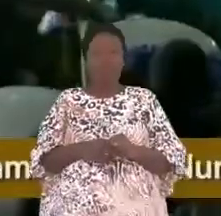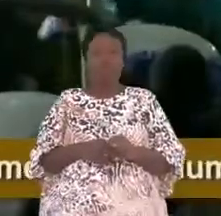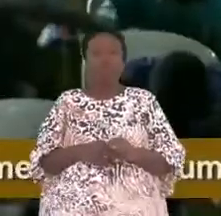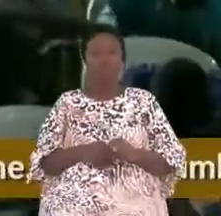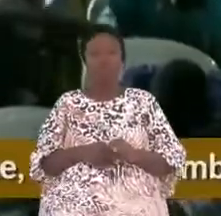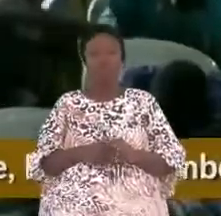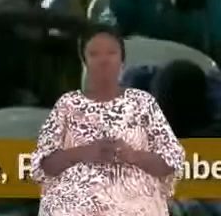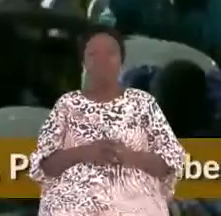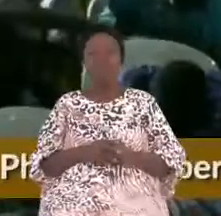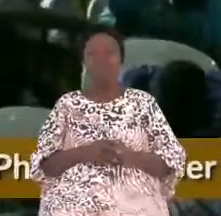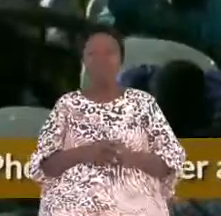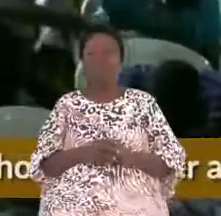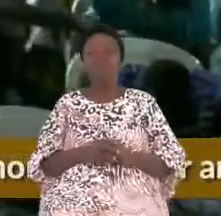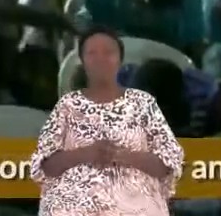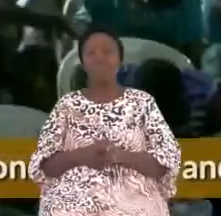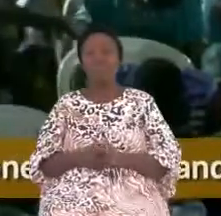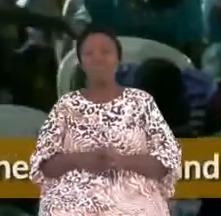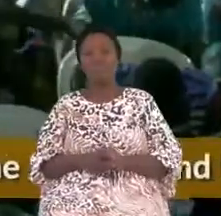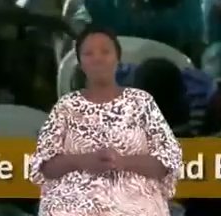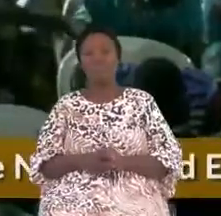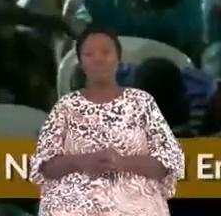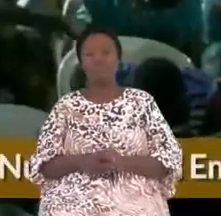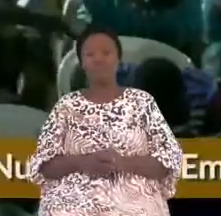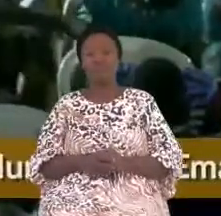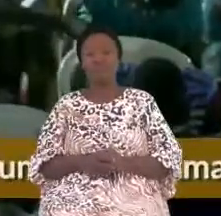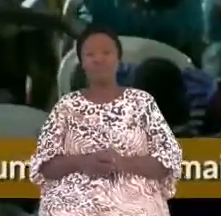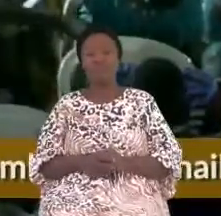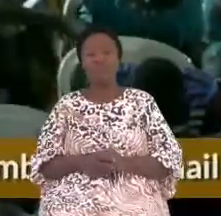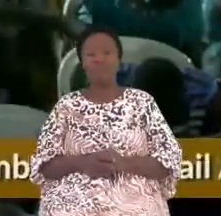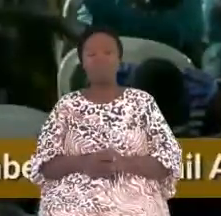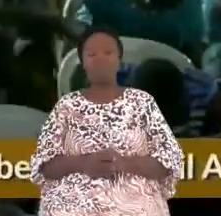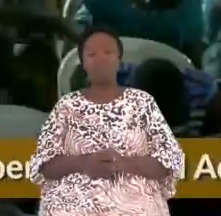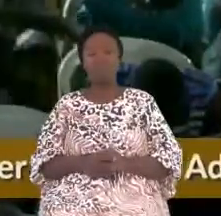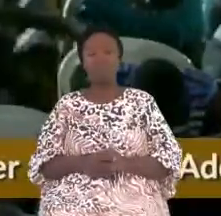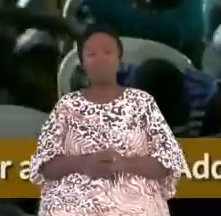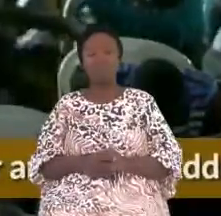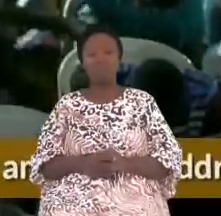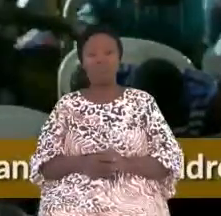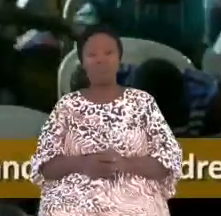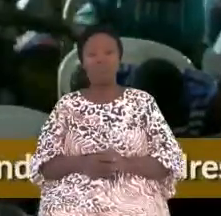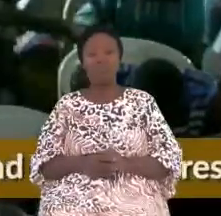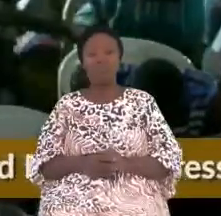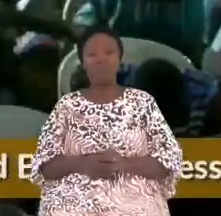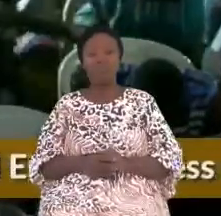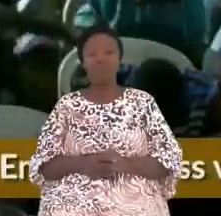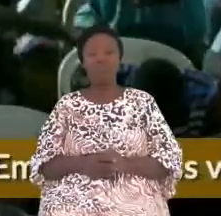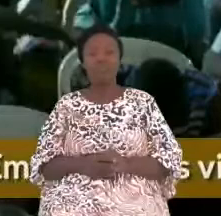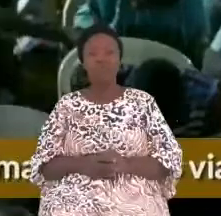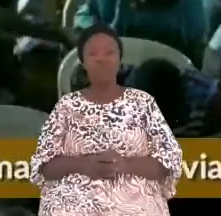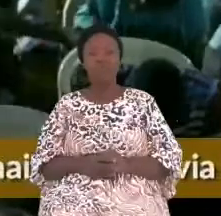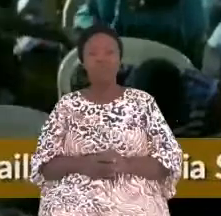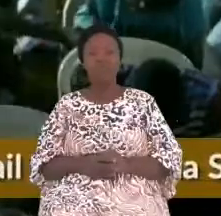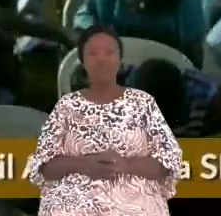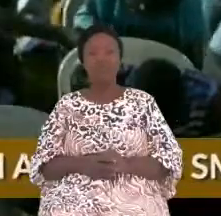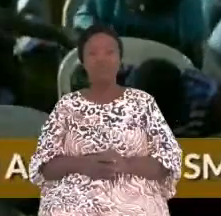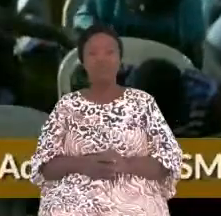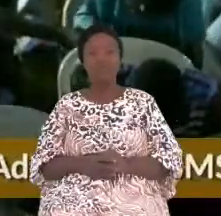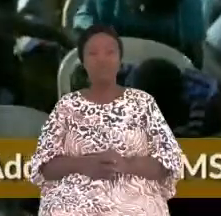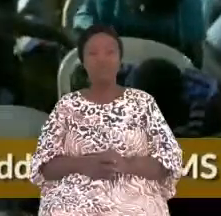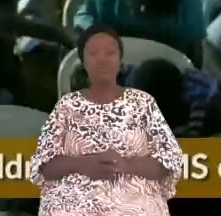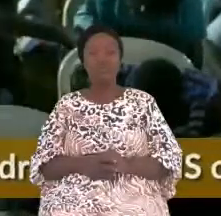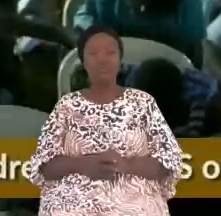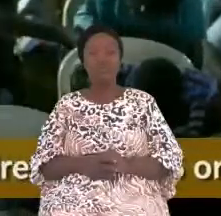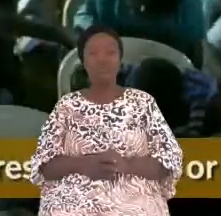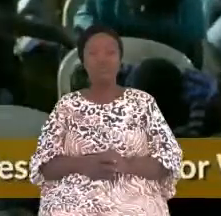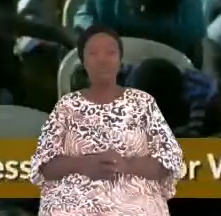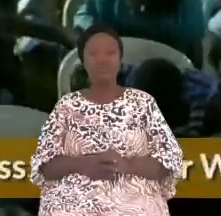counselors please wave your hand be very fast be very fast about it be very fast about